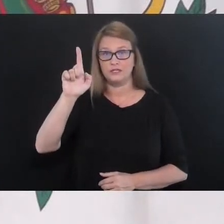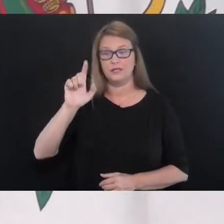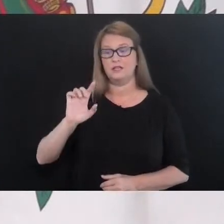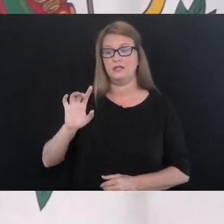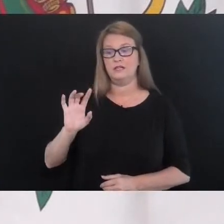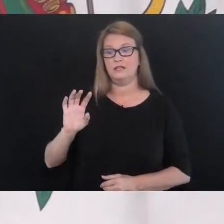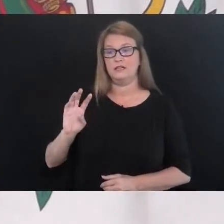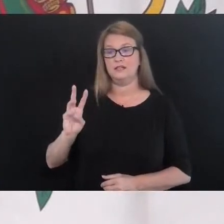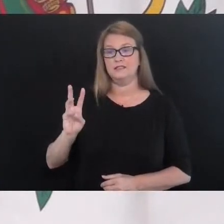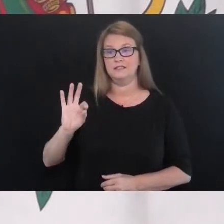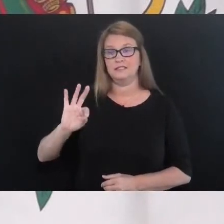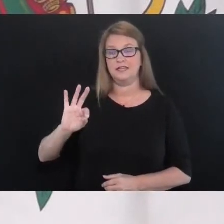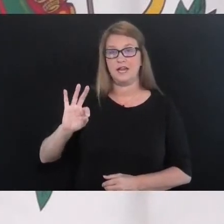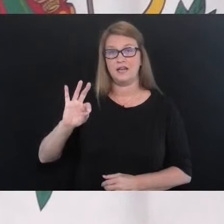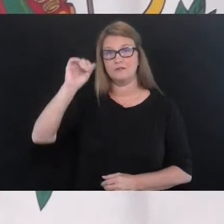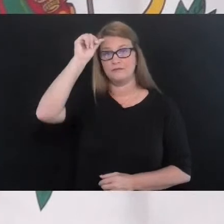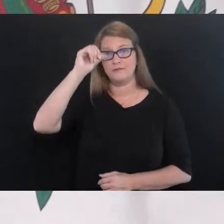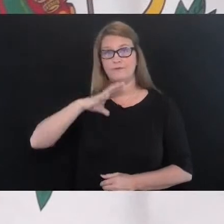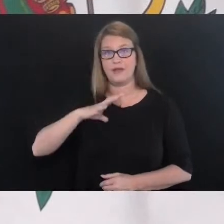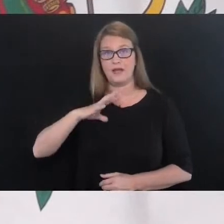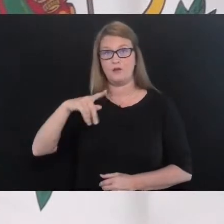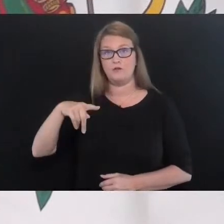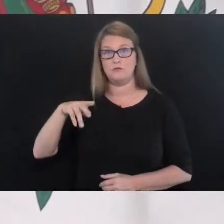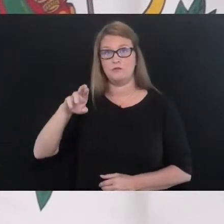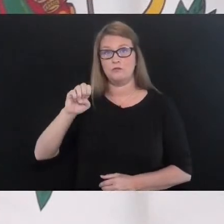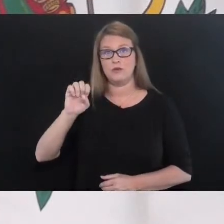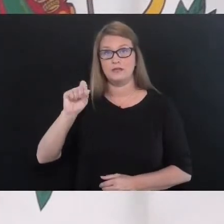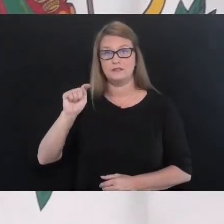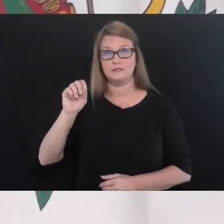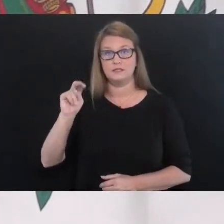a 69-year-old male from Preston County.